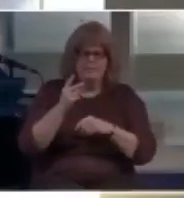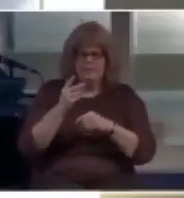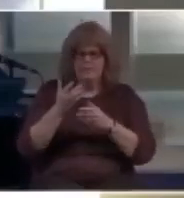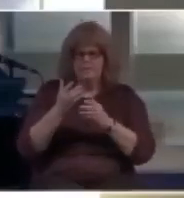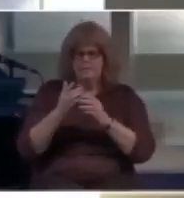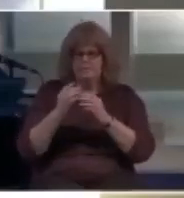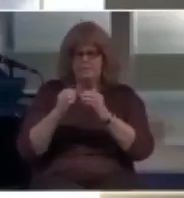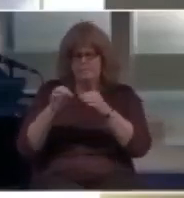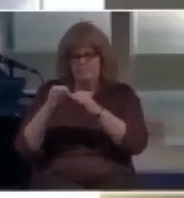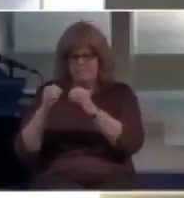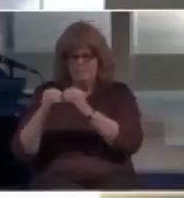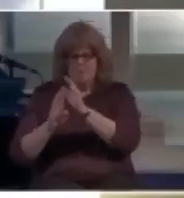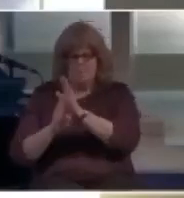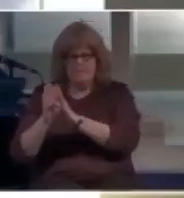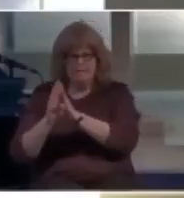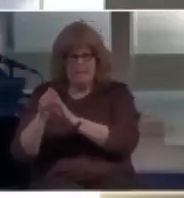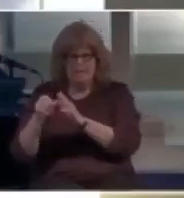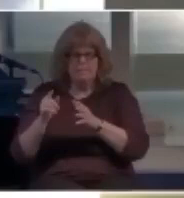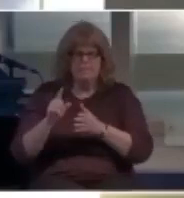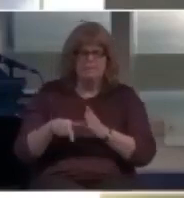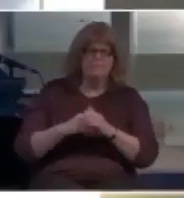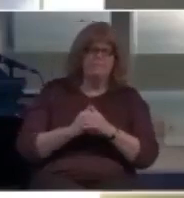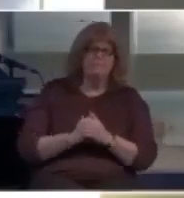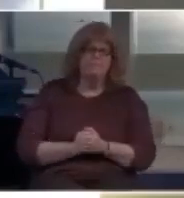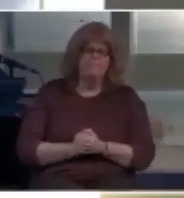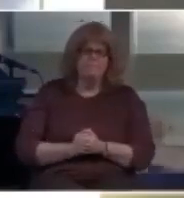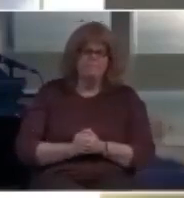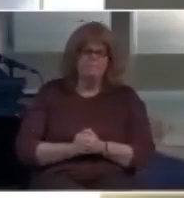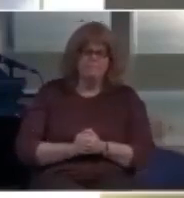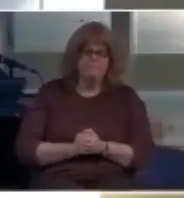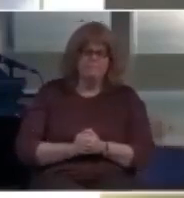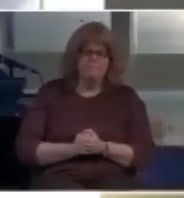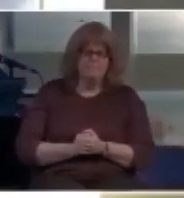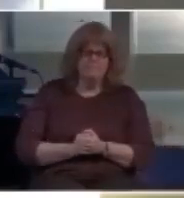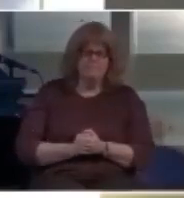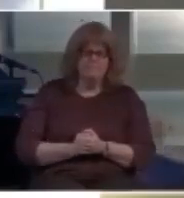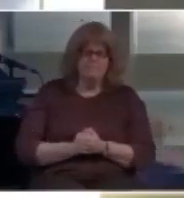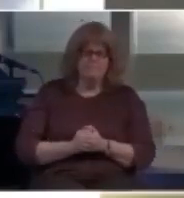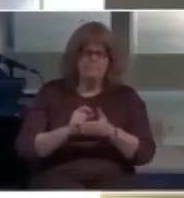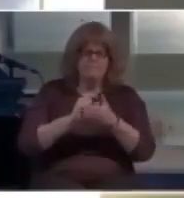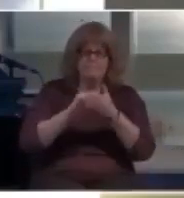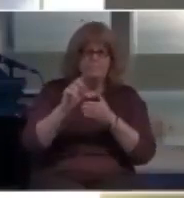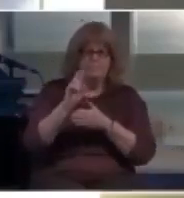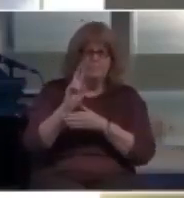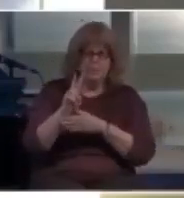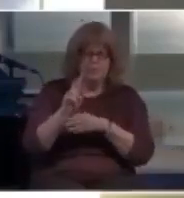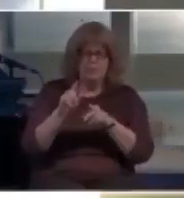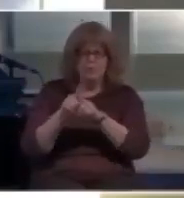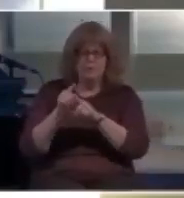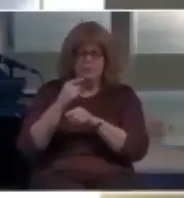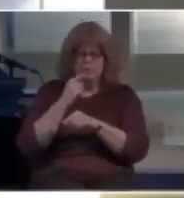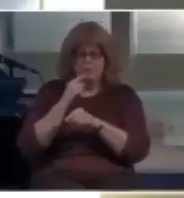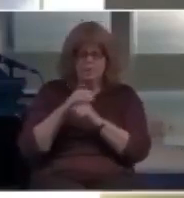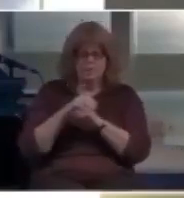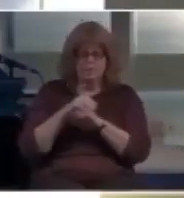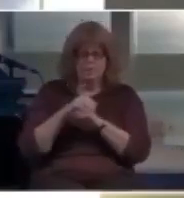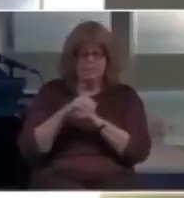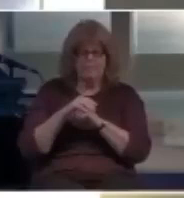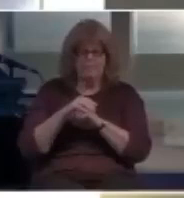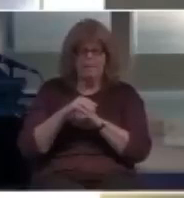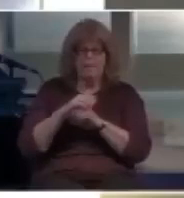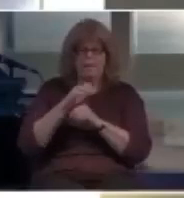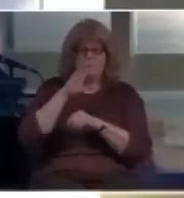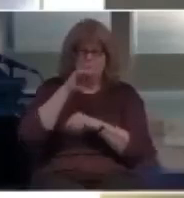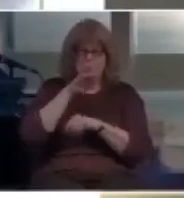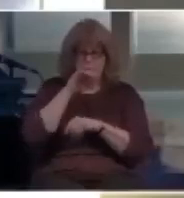that further as we go on. And then again, in verse 2, he says, and the